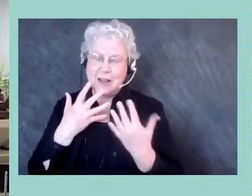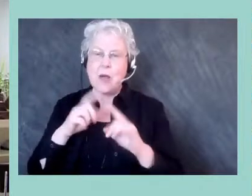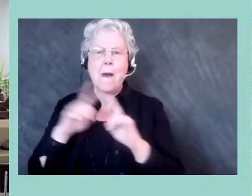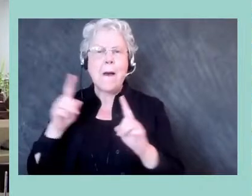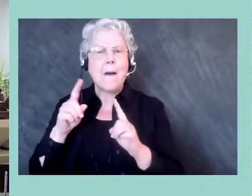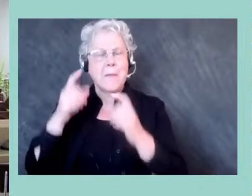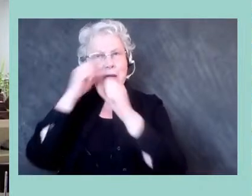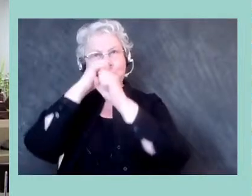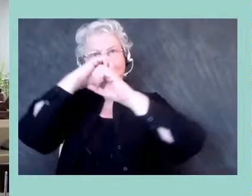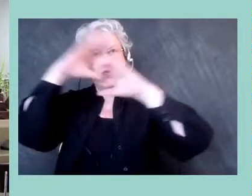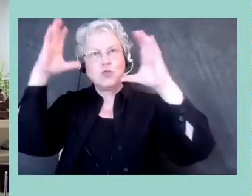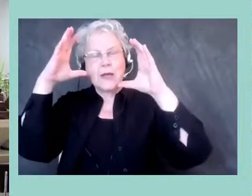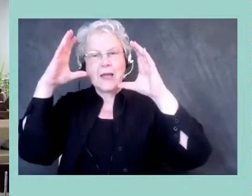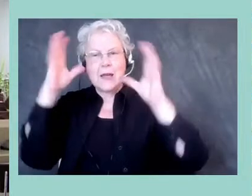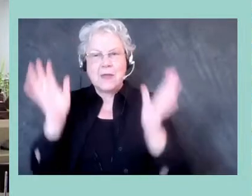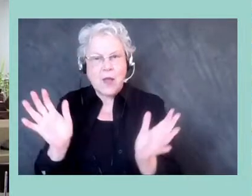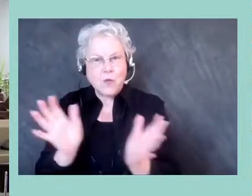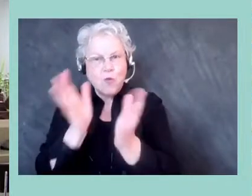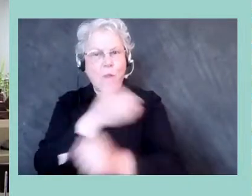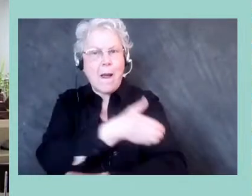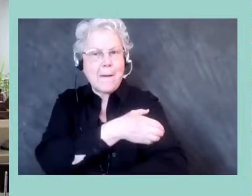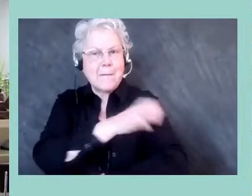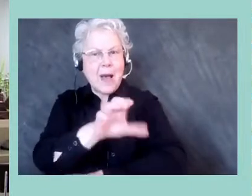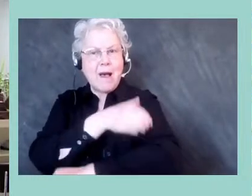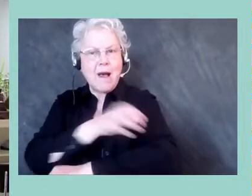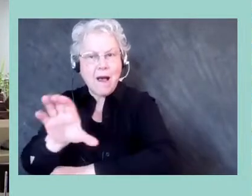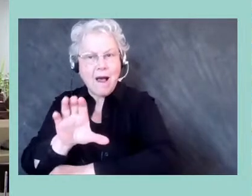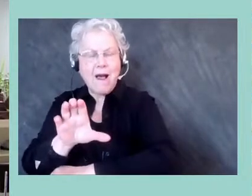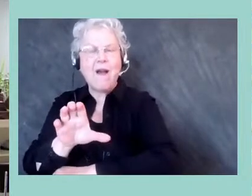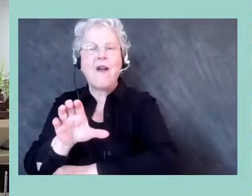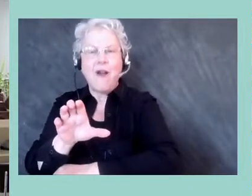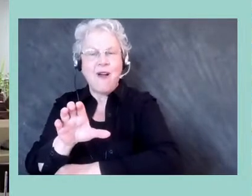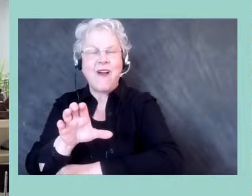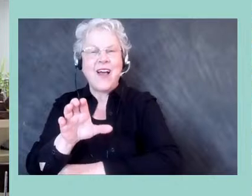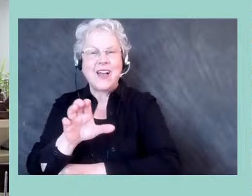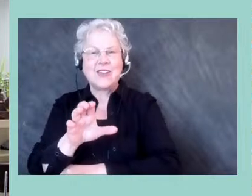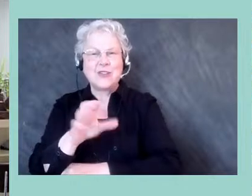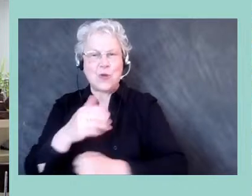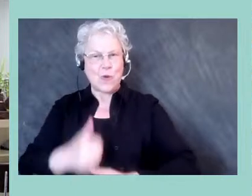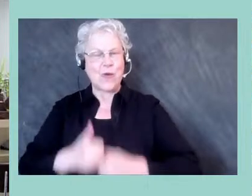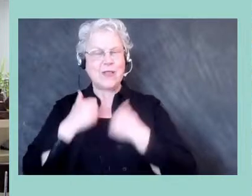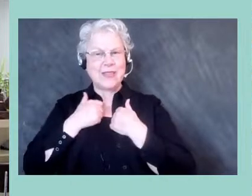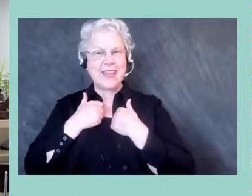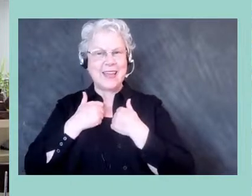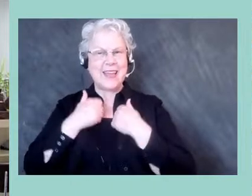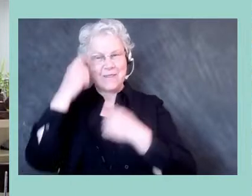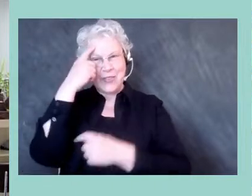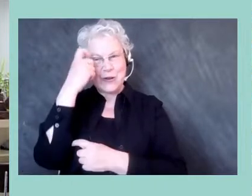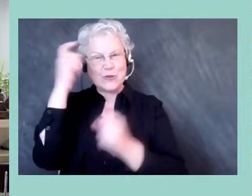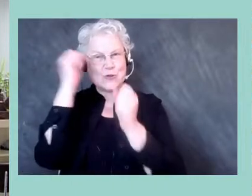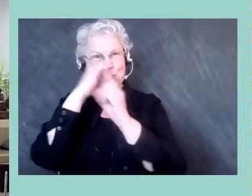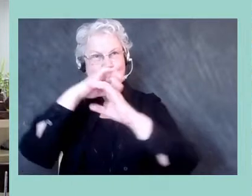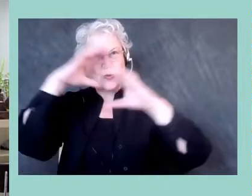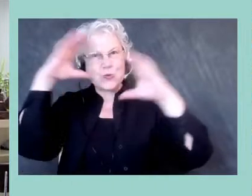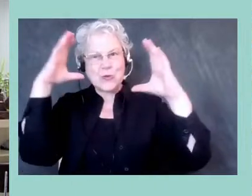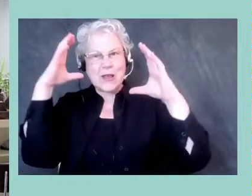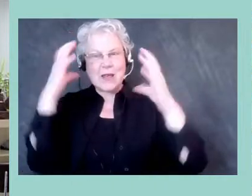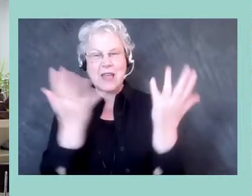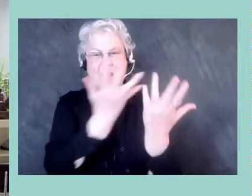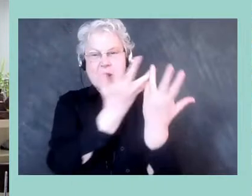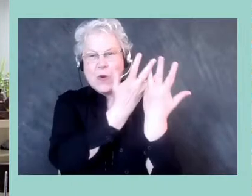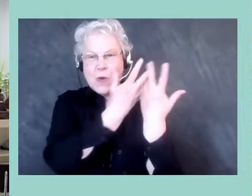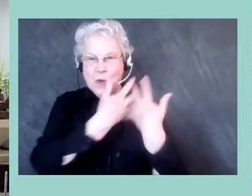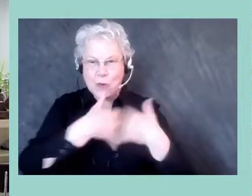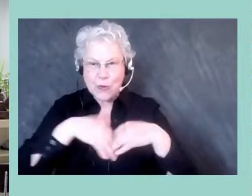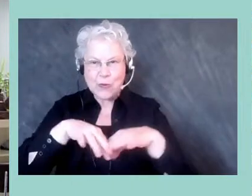to weave their Unitarian Universalist principles into the fabric of their expanding lives and encourage